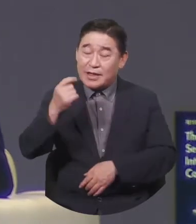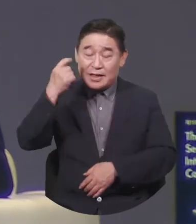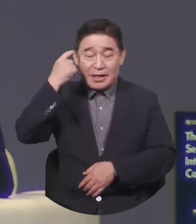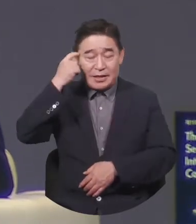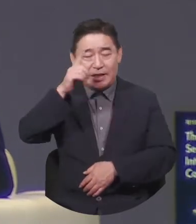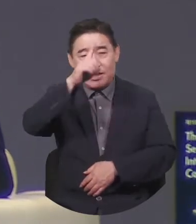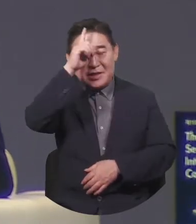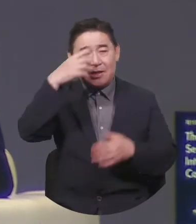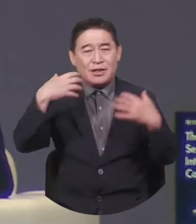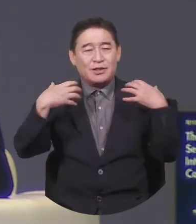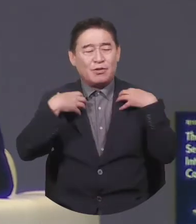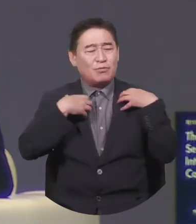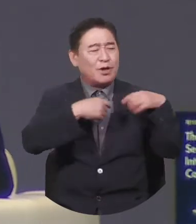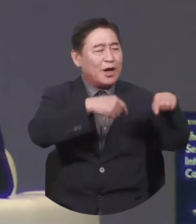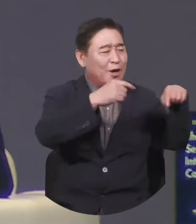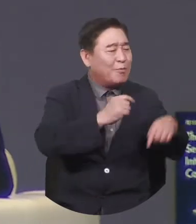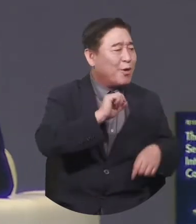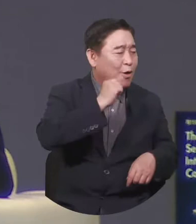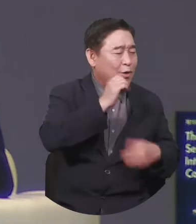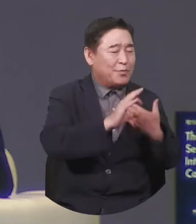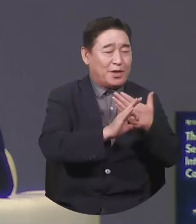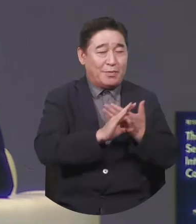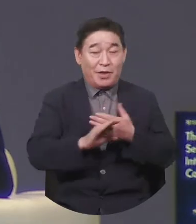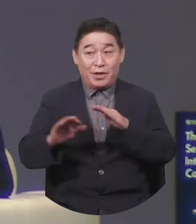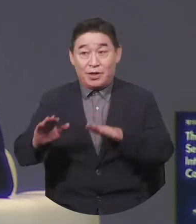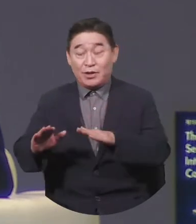that's so far we have been doing,